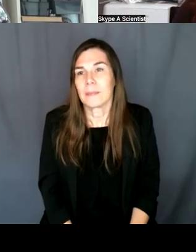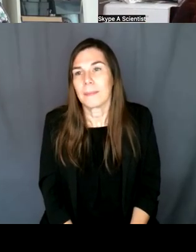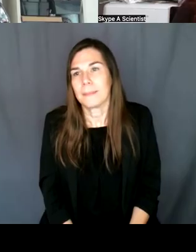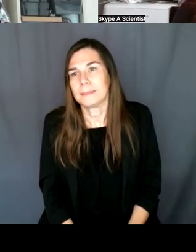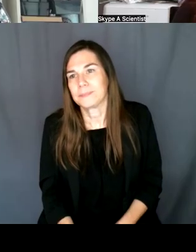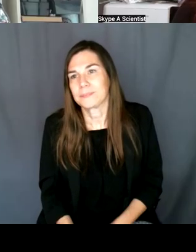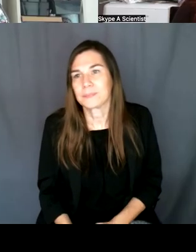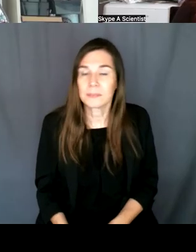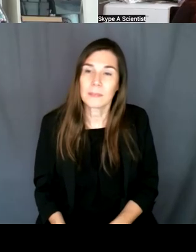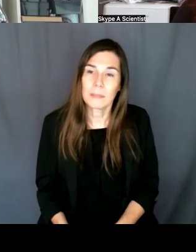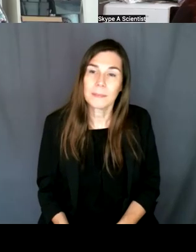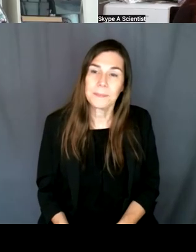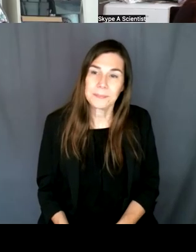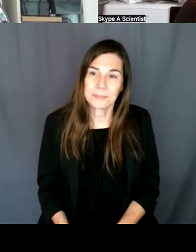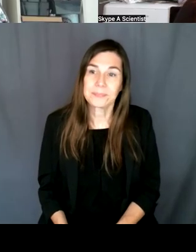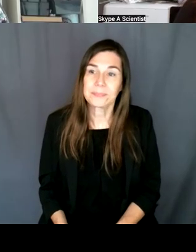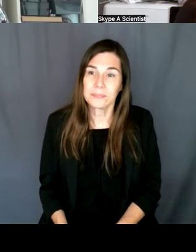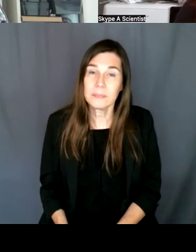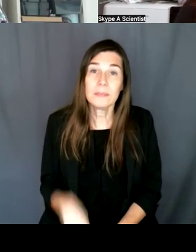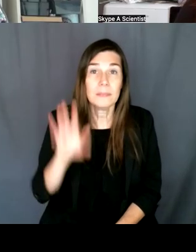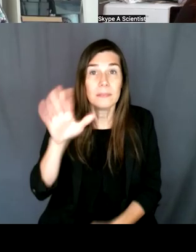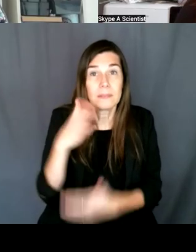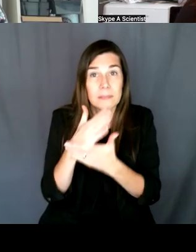there are some systems that